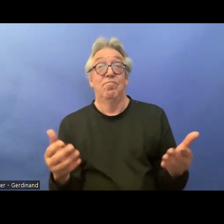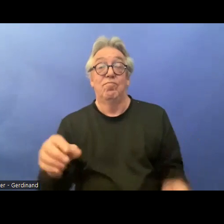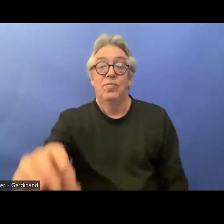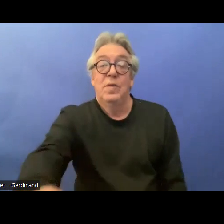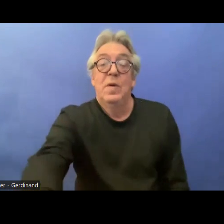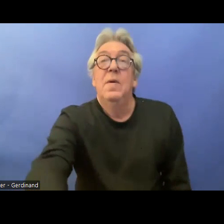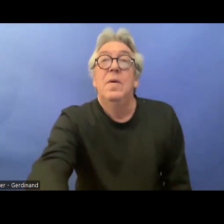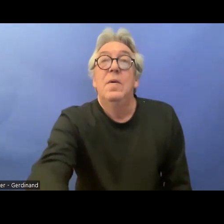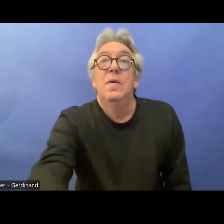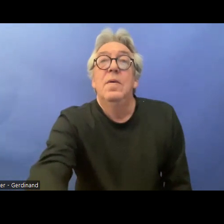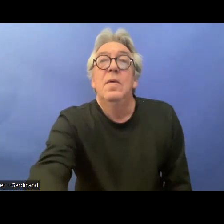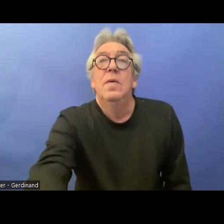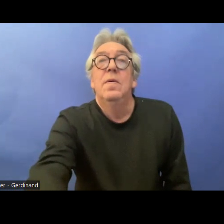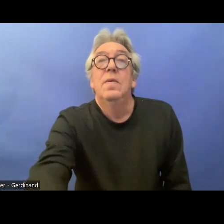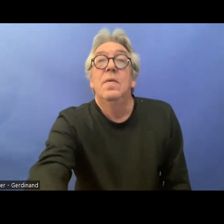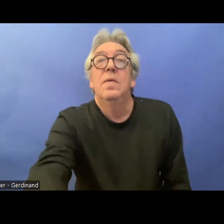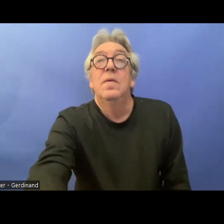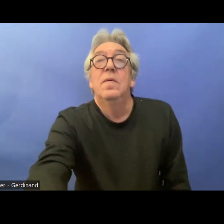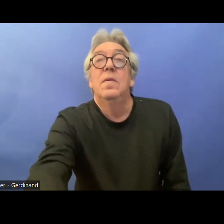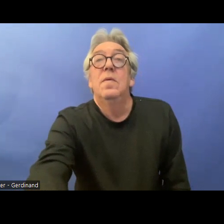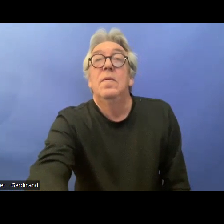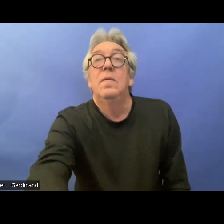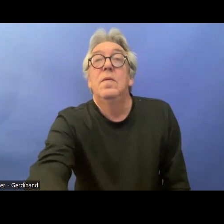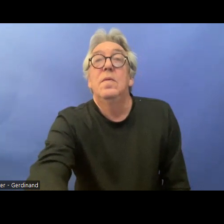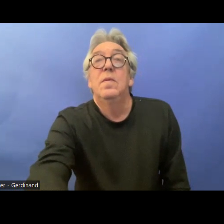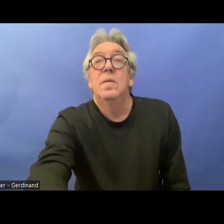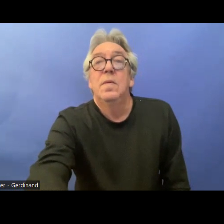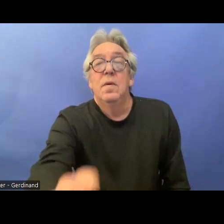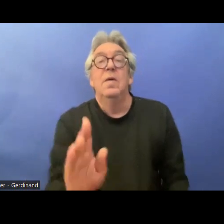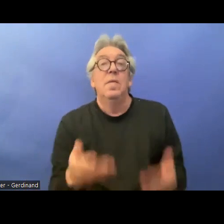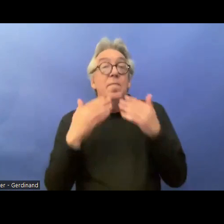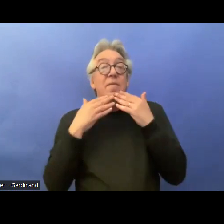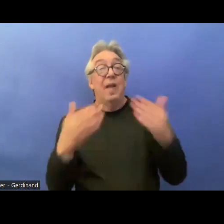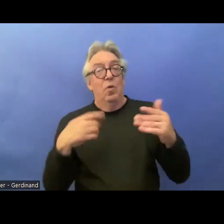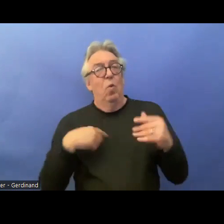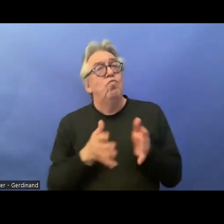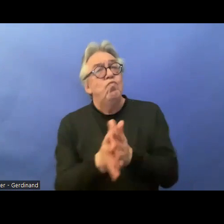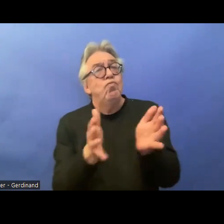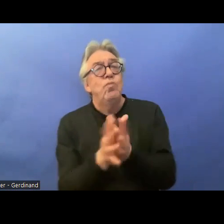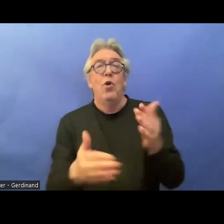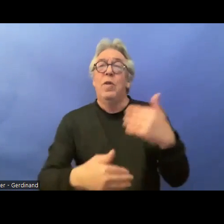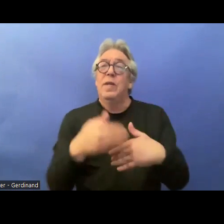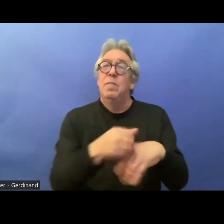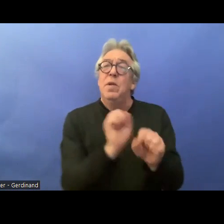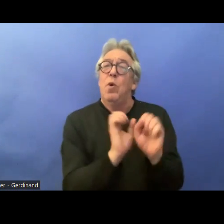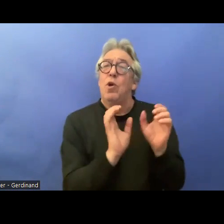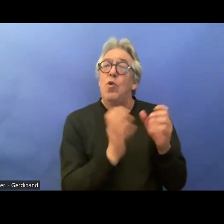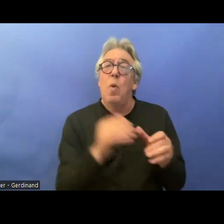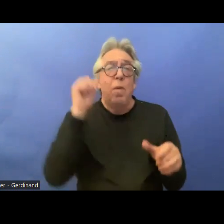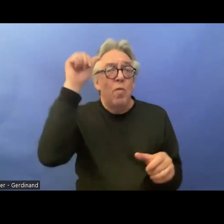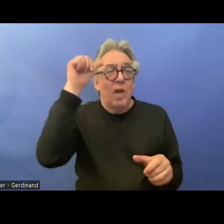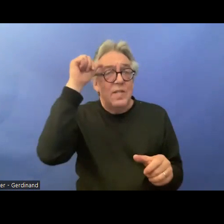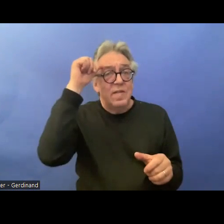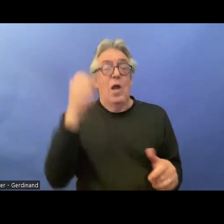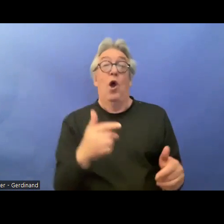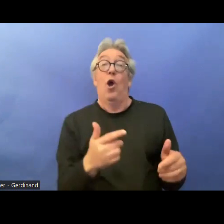me here to speak about the DIWG or Disability Working Group in Afghanistan and our achievement, the challenge, and so